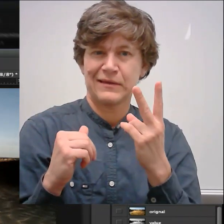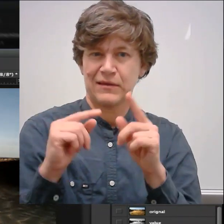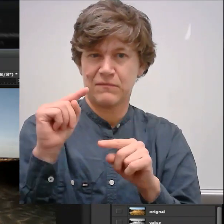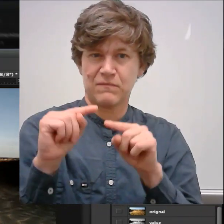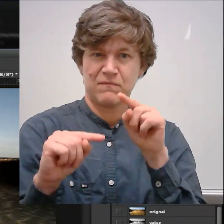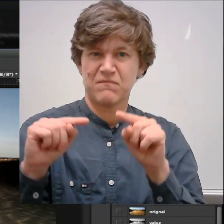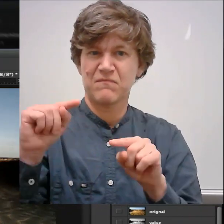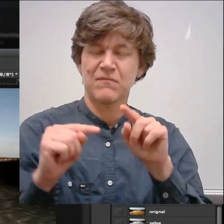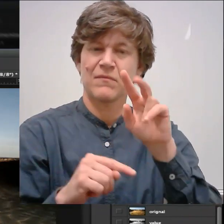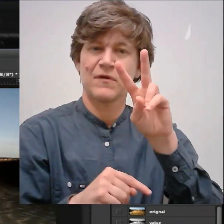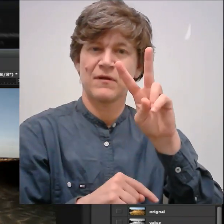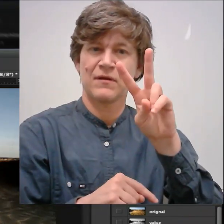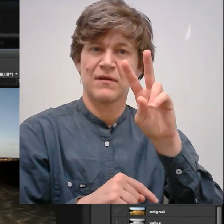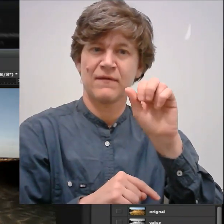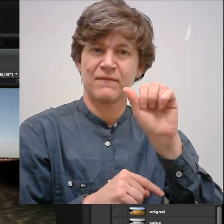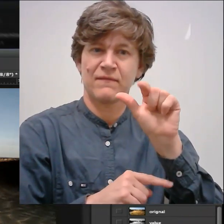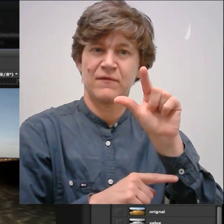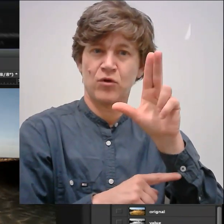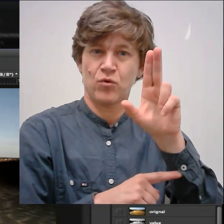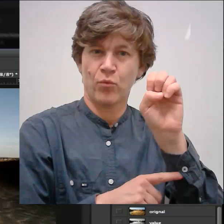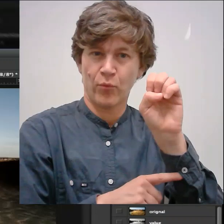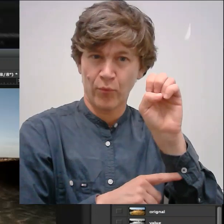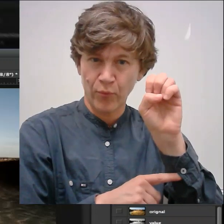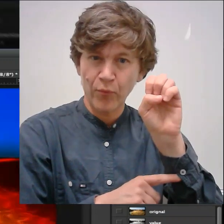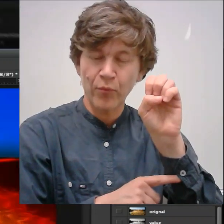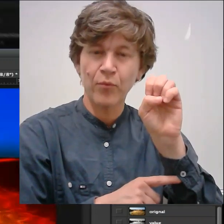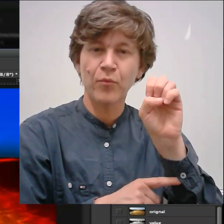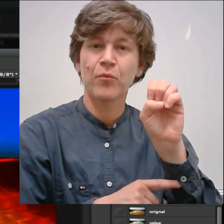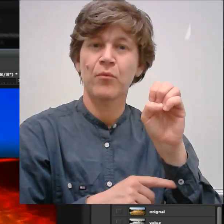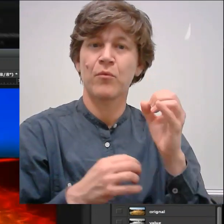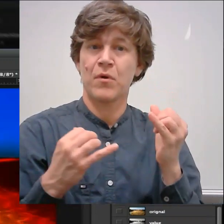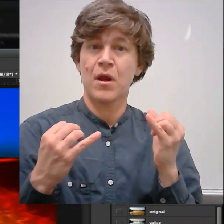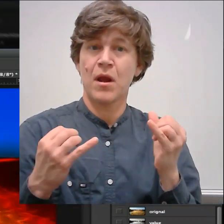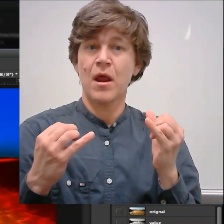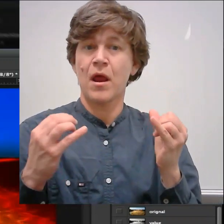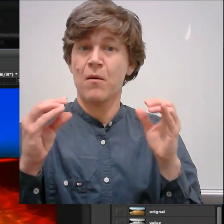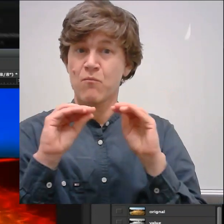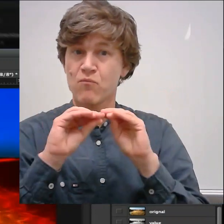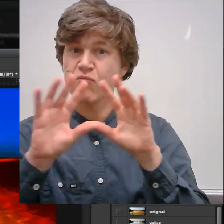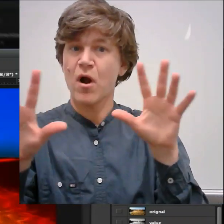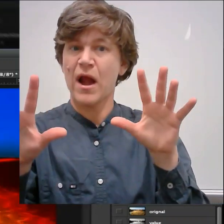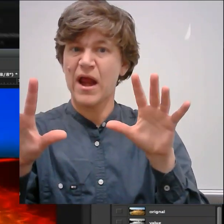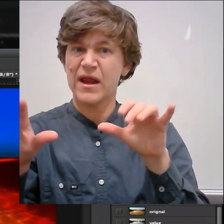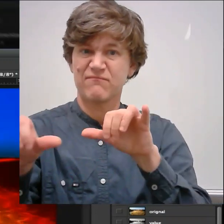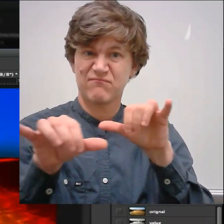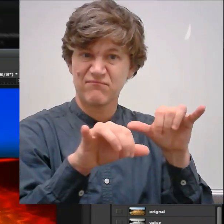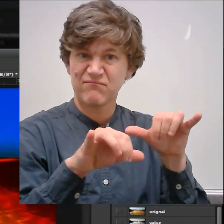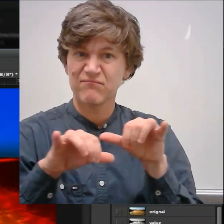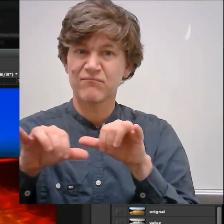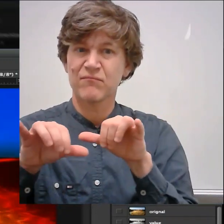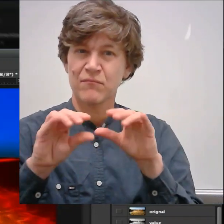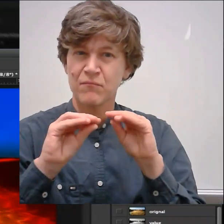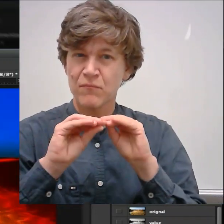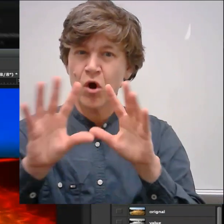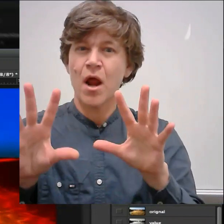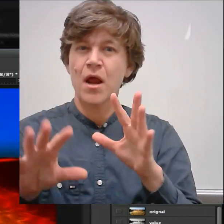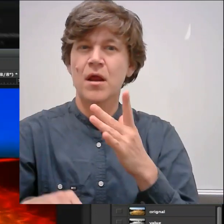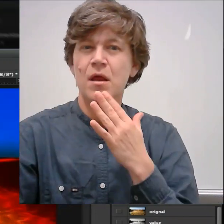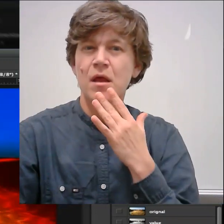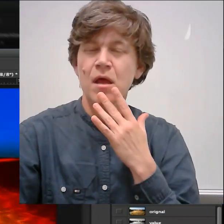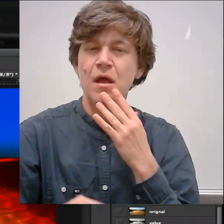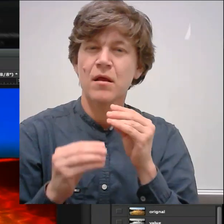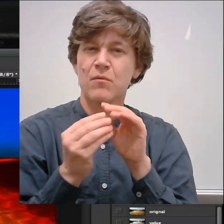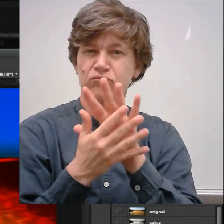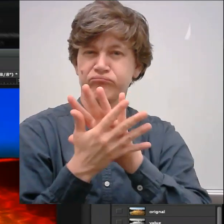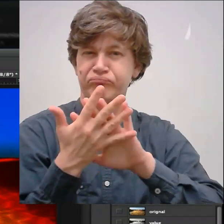Or now, a consistently and equally bright field of colors, it's much harder to discern the image, except through